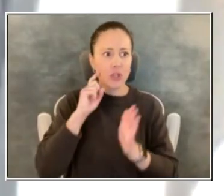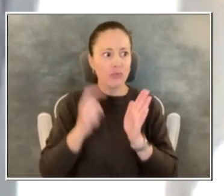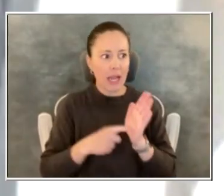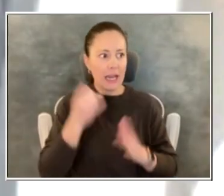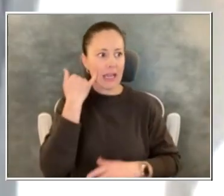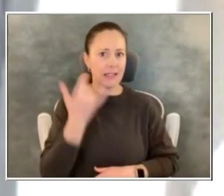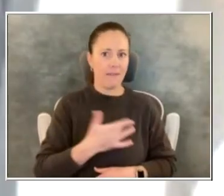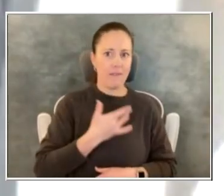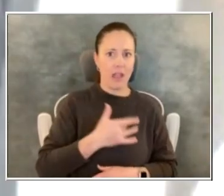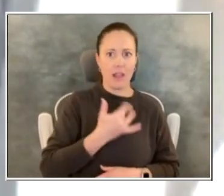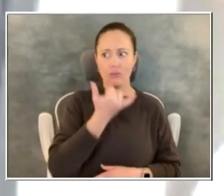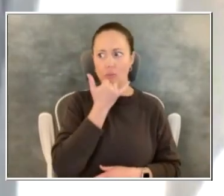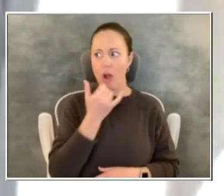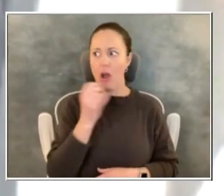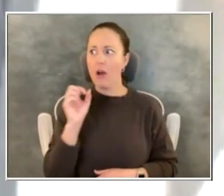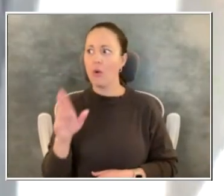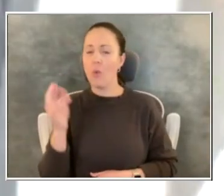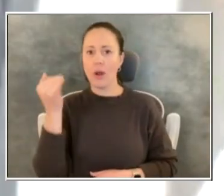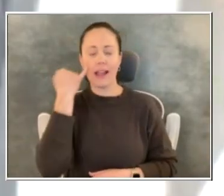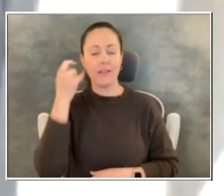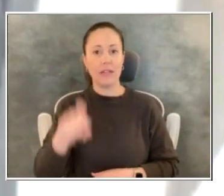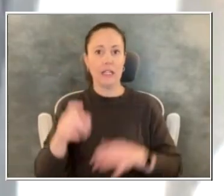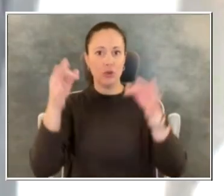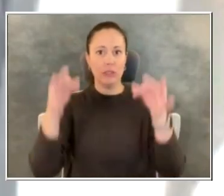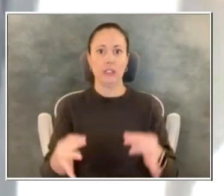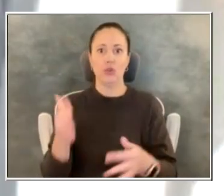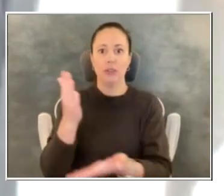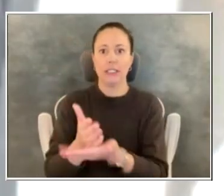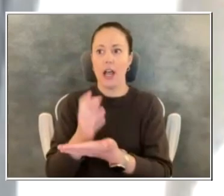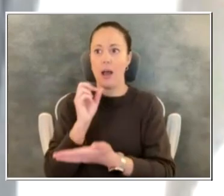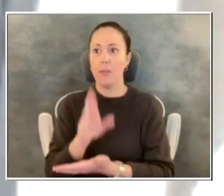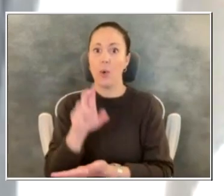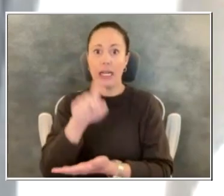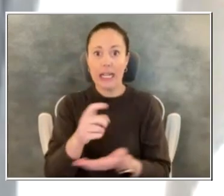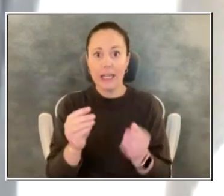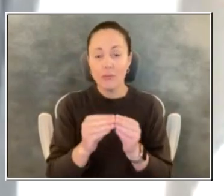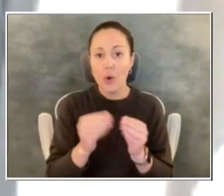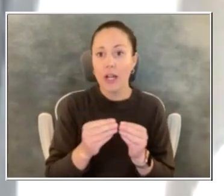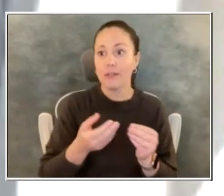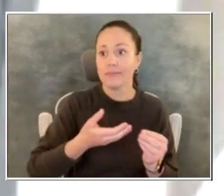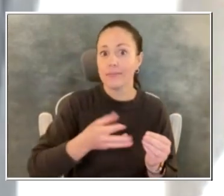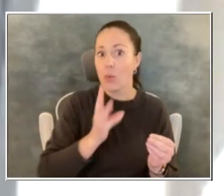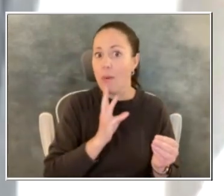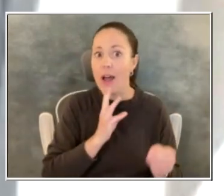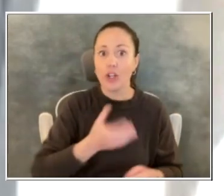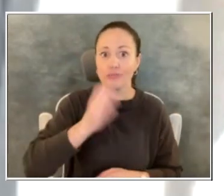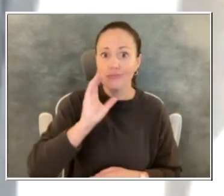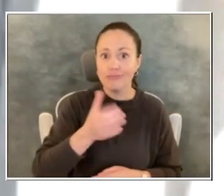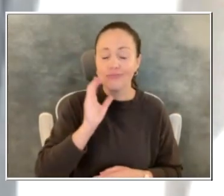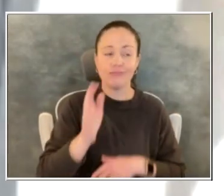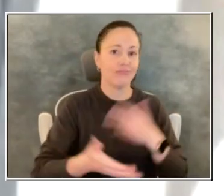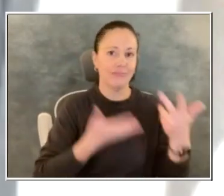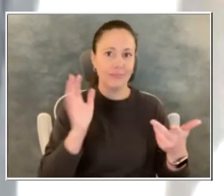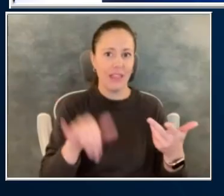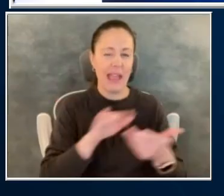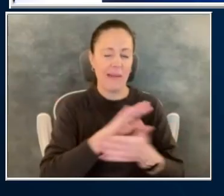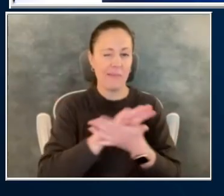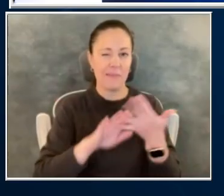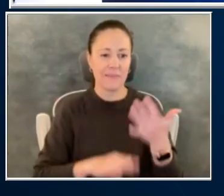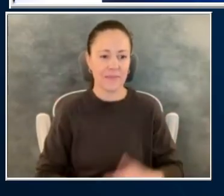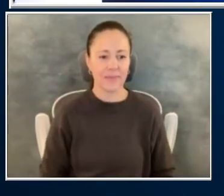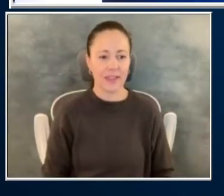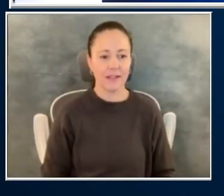to make that decision to stop or get hydrated or get some rest and not go to that next level.